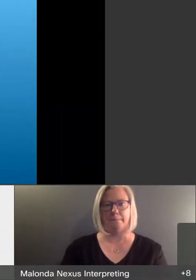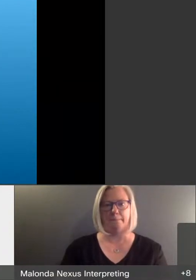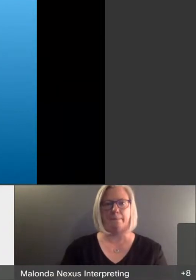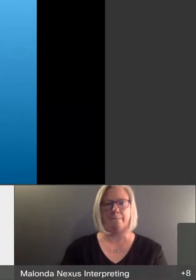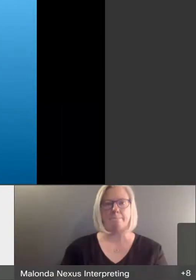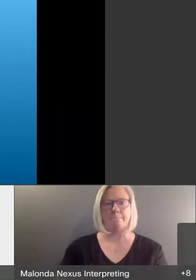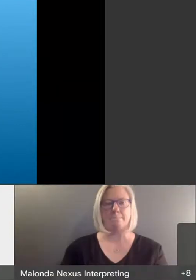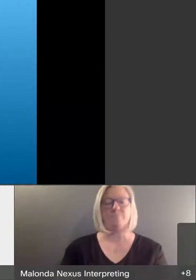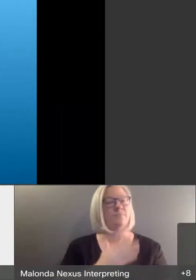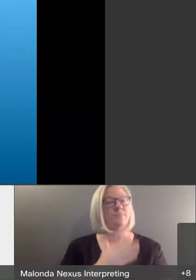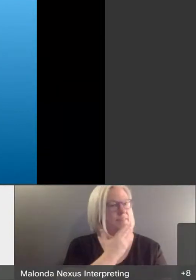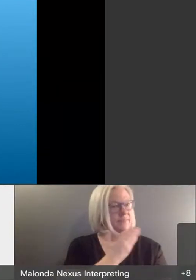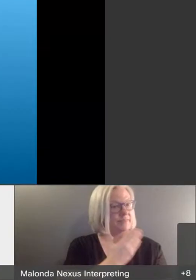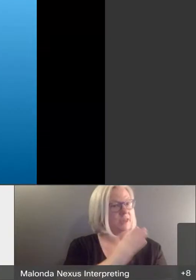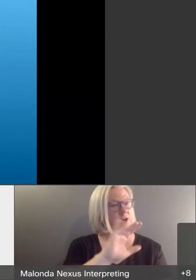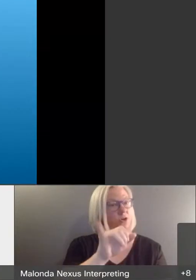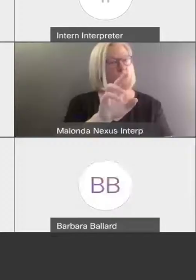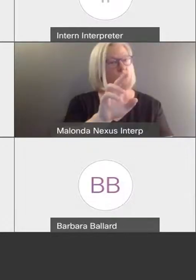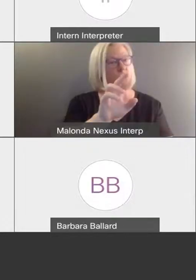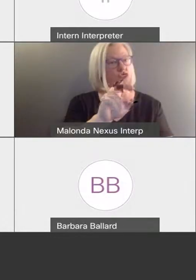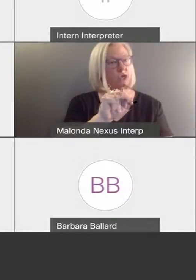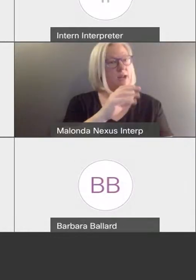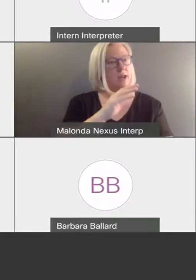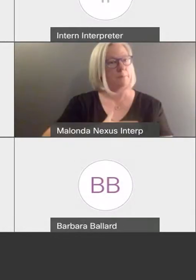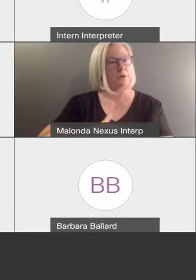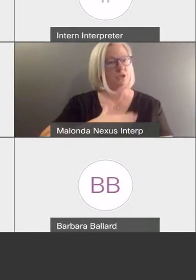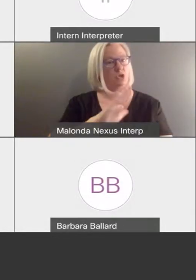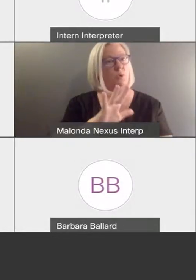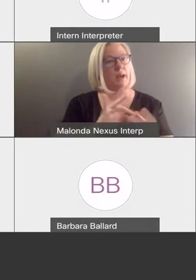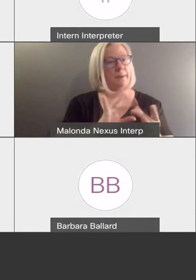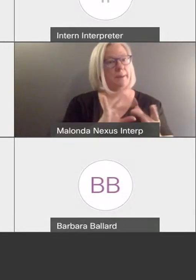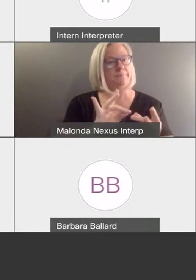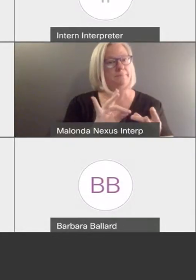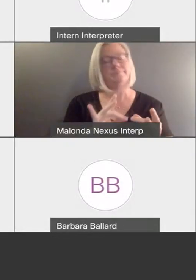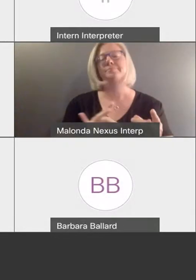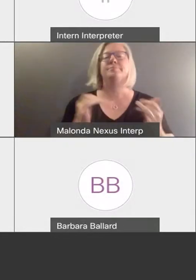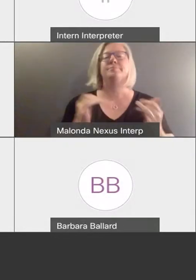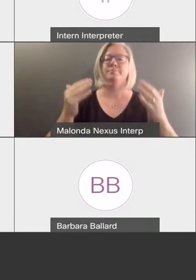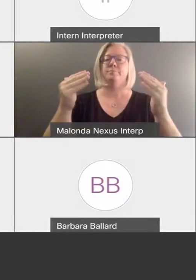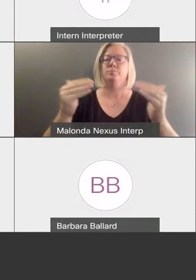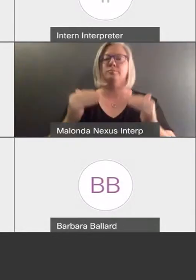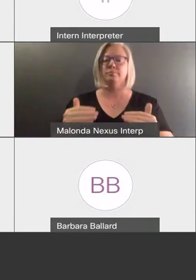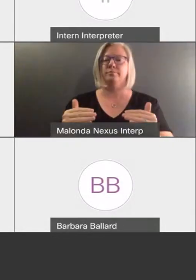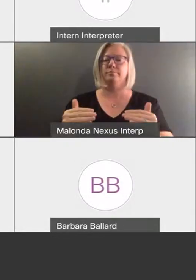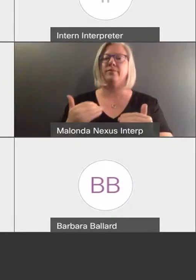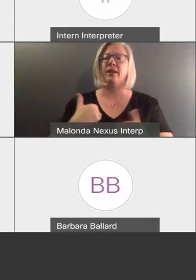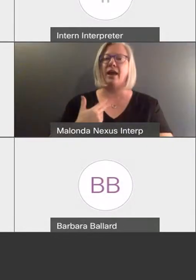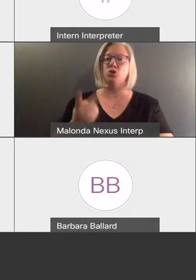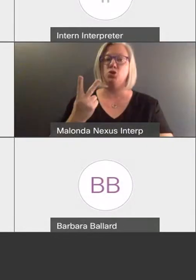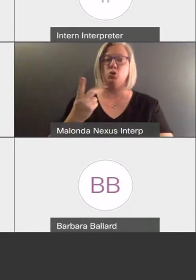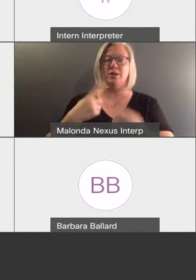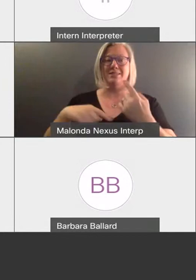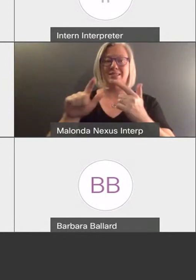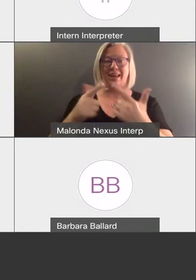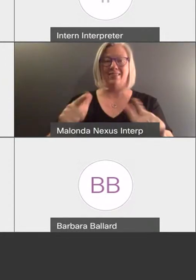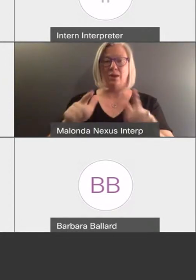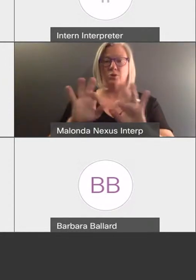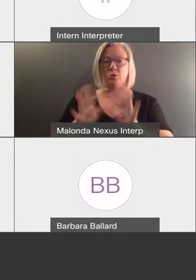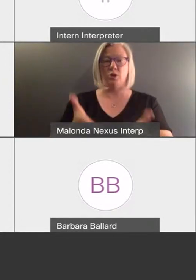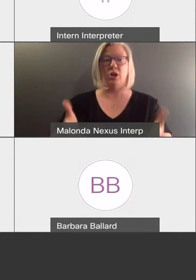Thank you, Jordan. I appreciate those comments. Before we move on to the next part, I just wanted to highlight we have two sign language interpreters here in the